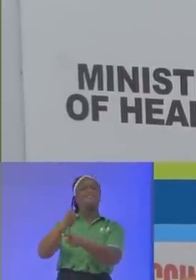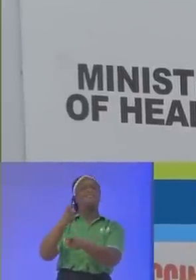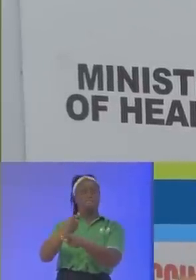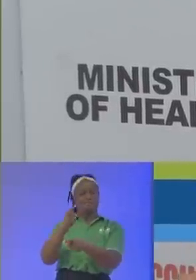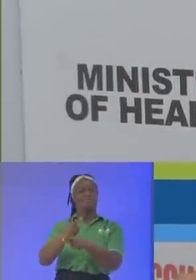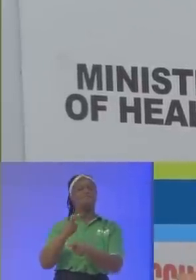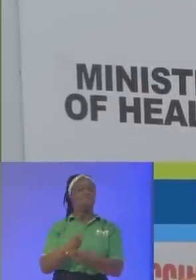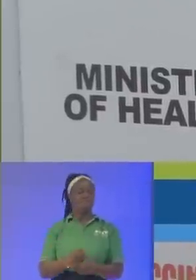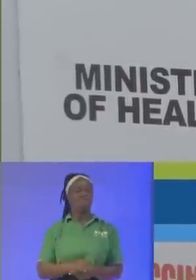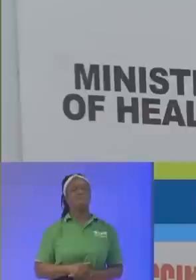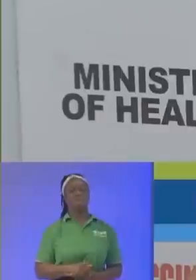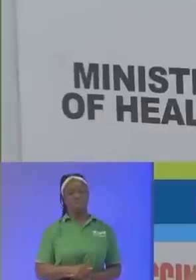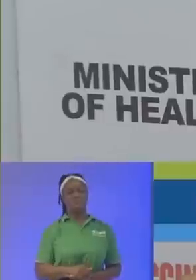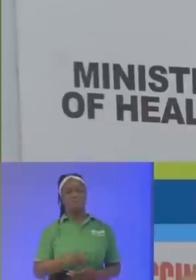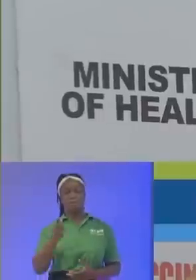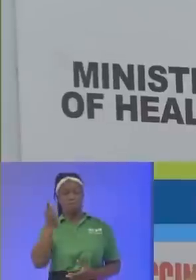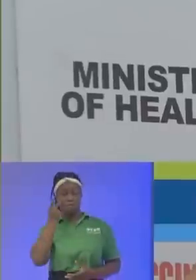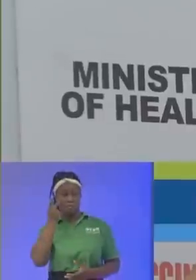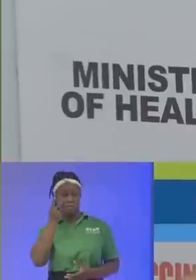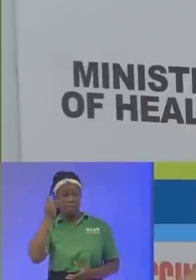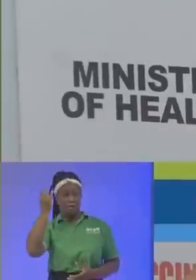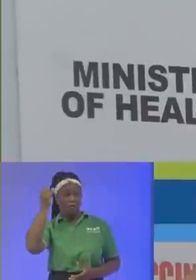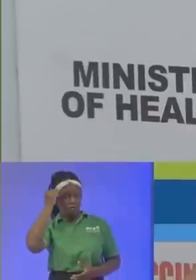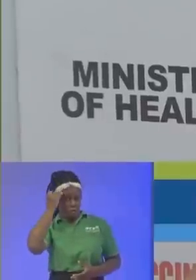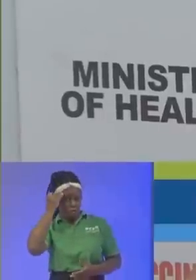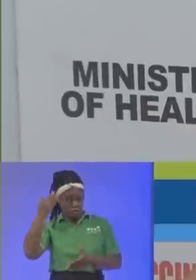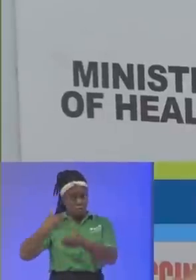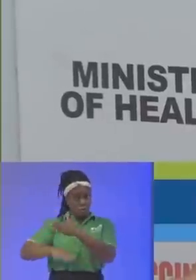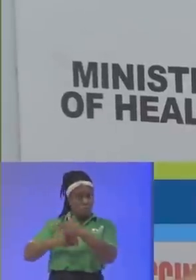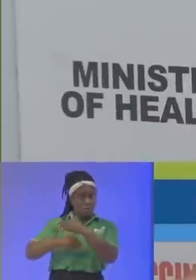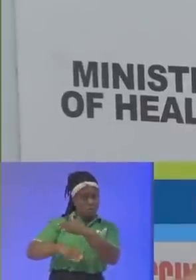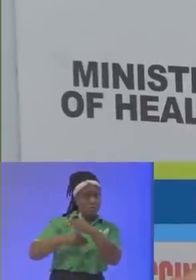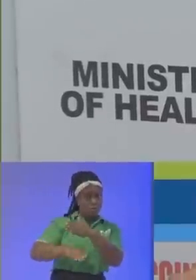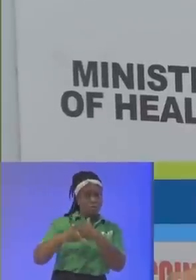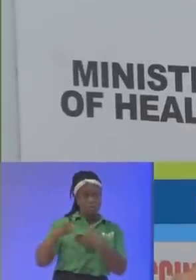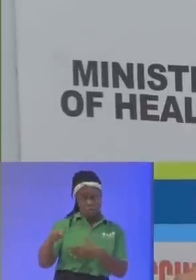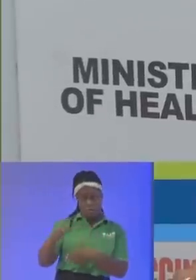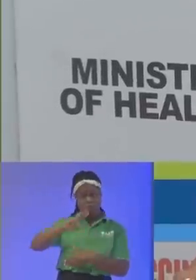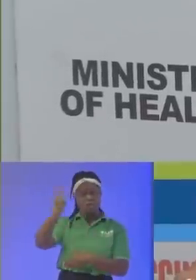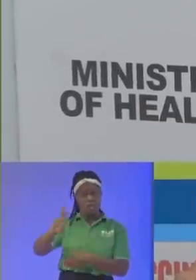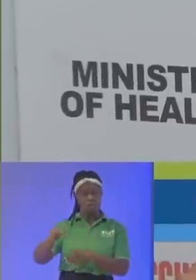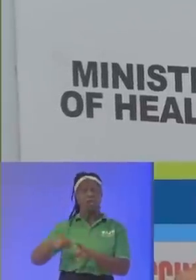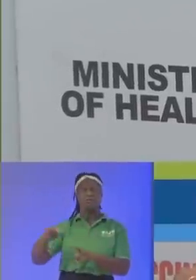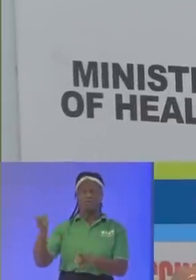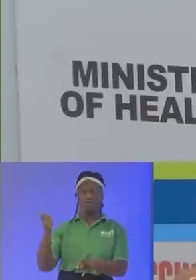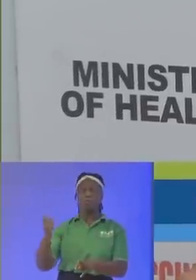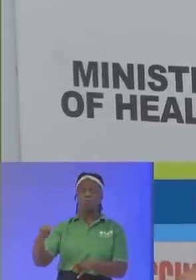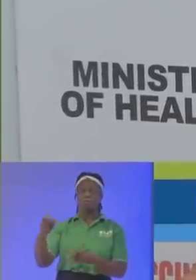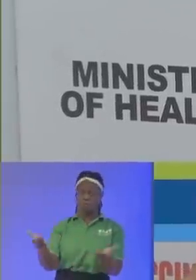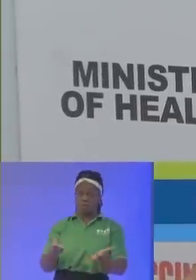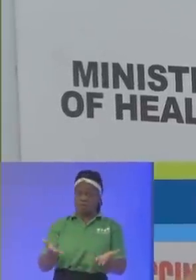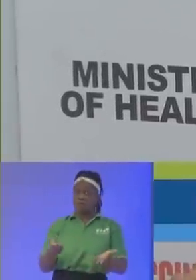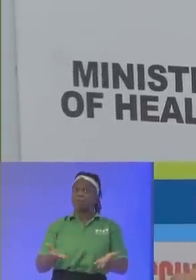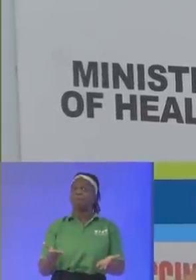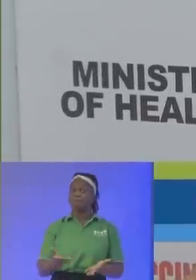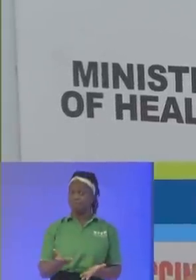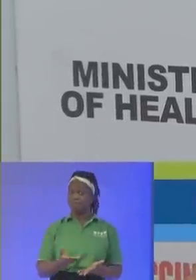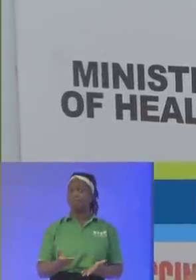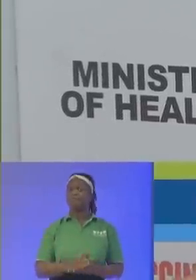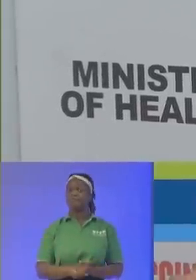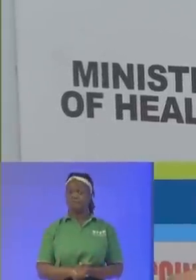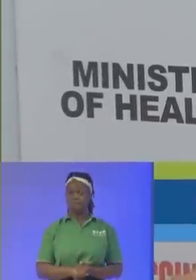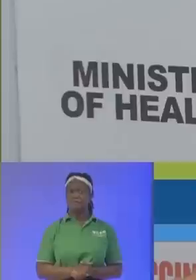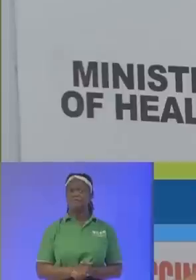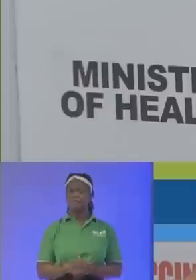are aware of the births of the migrant population. Yes, there are liaison units in the hospital that